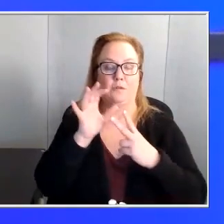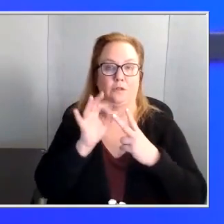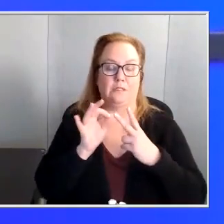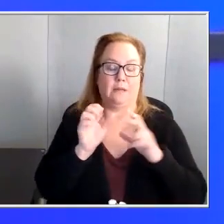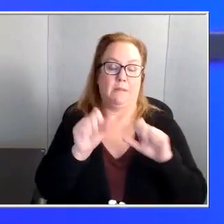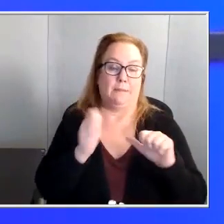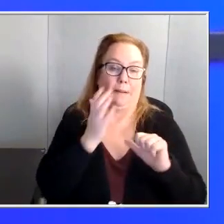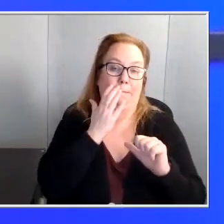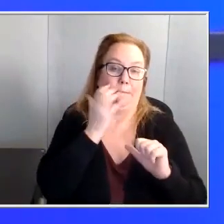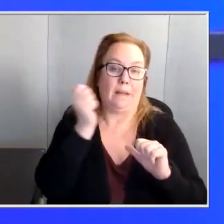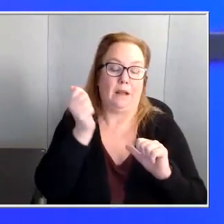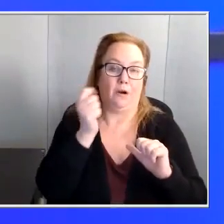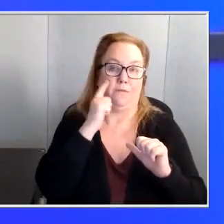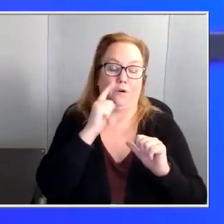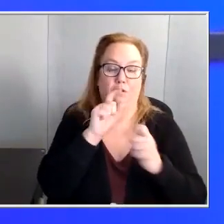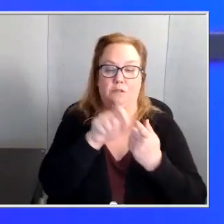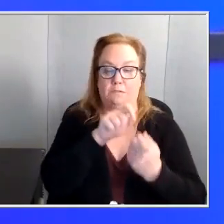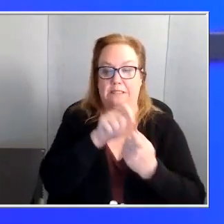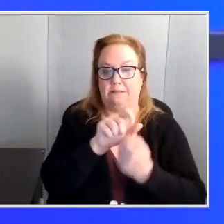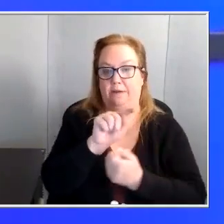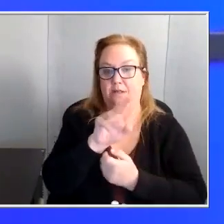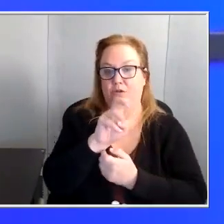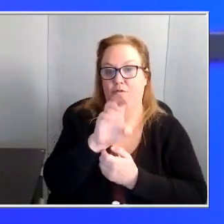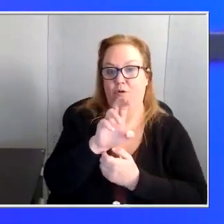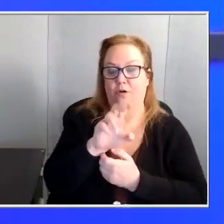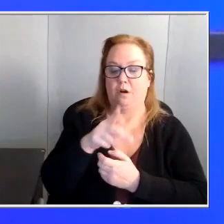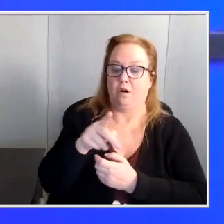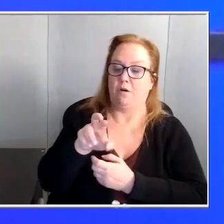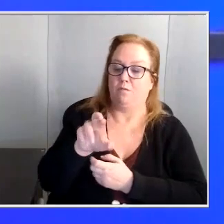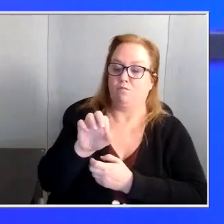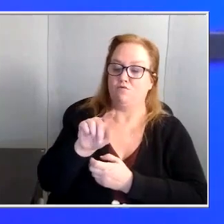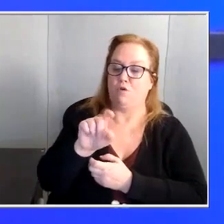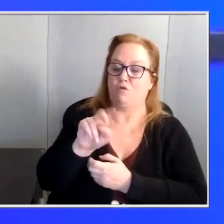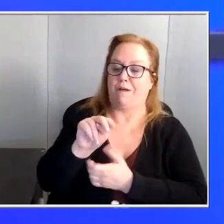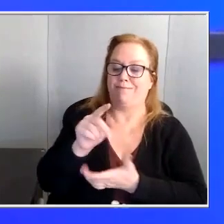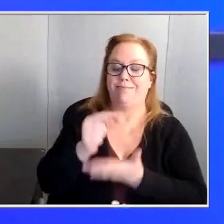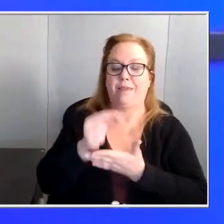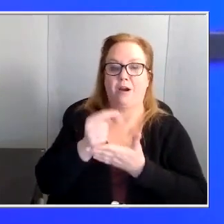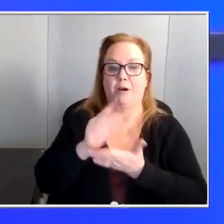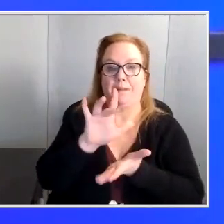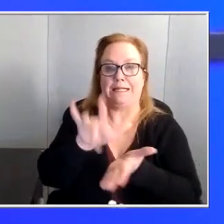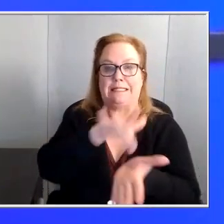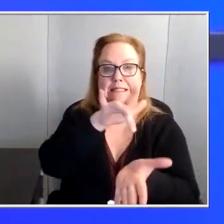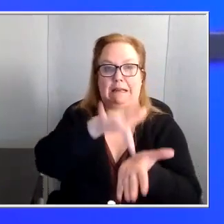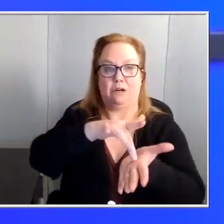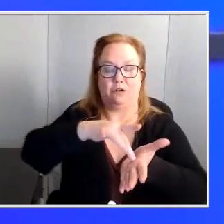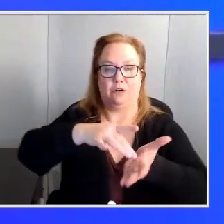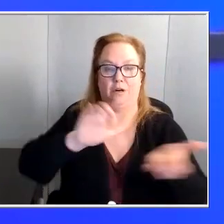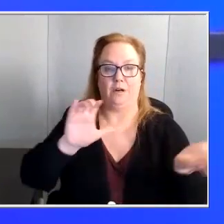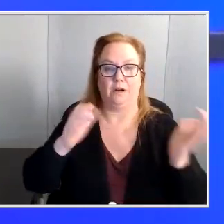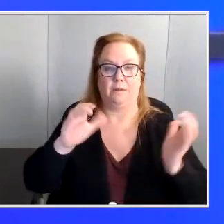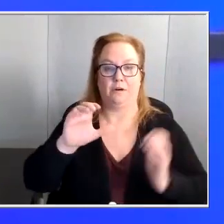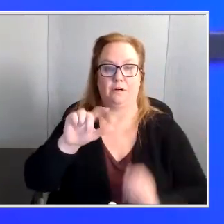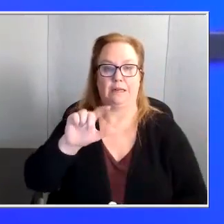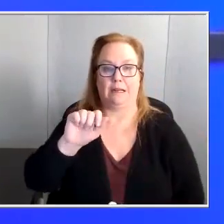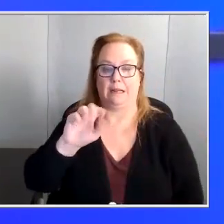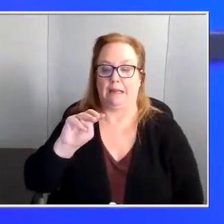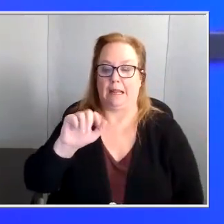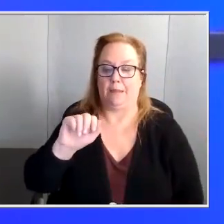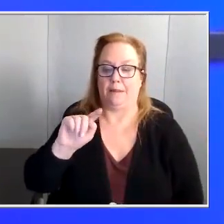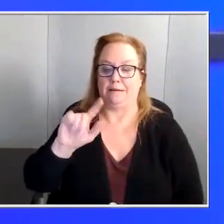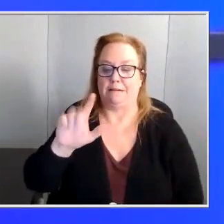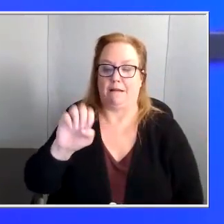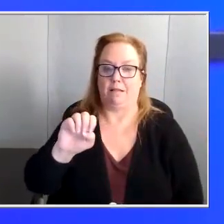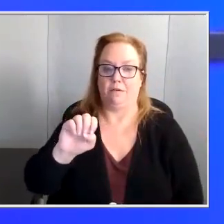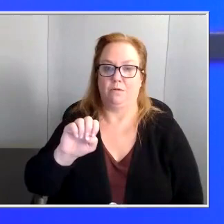for certain kinds of tumors, like our proton therapy center, rather than GammaTile, which is really